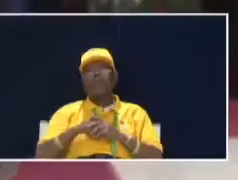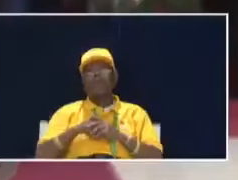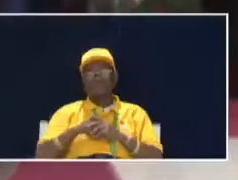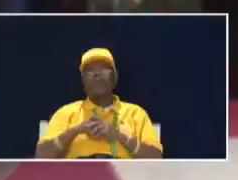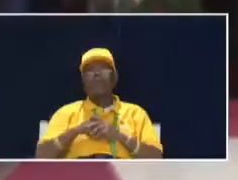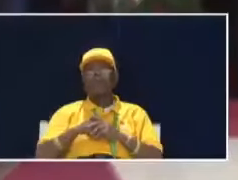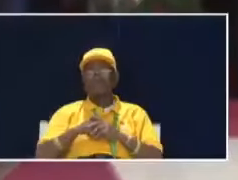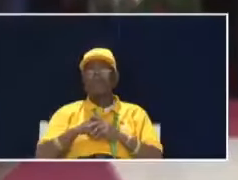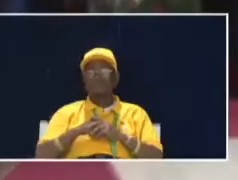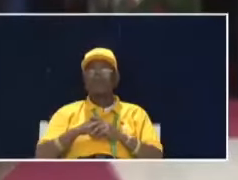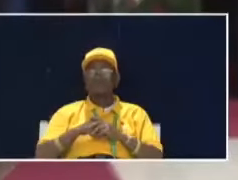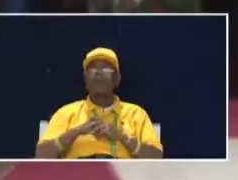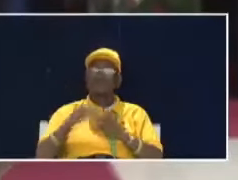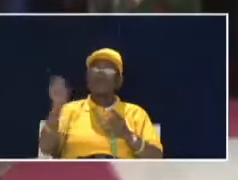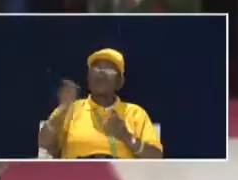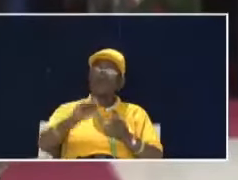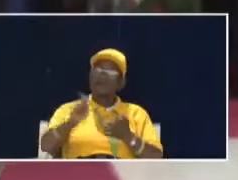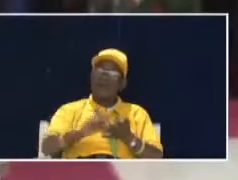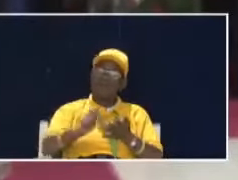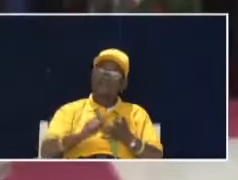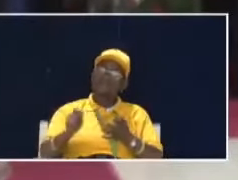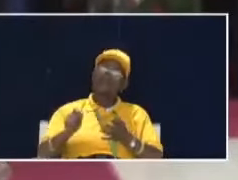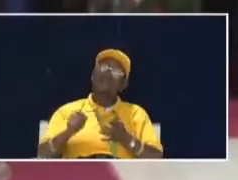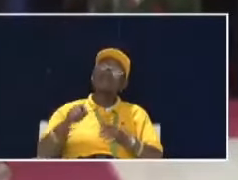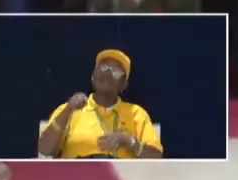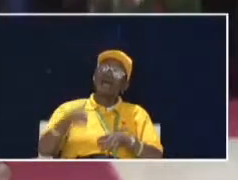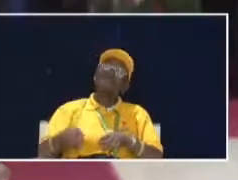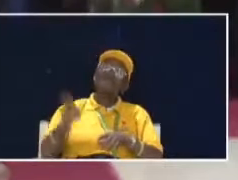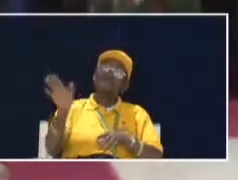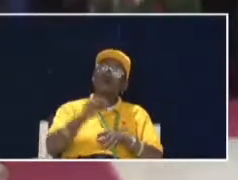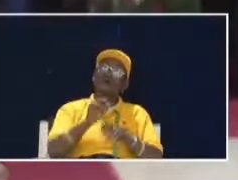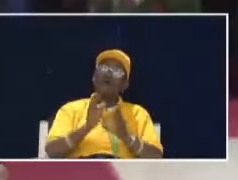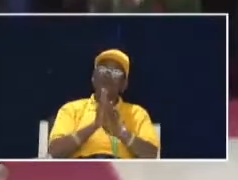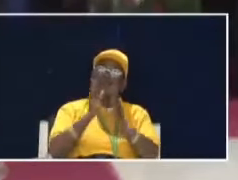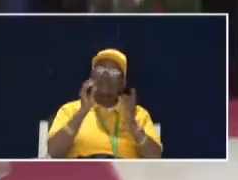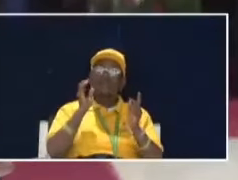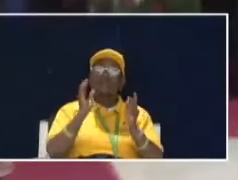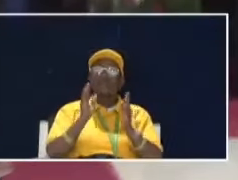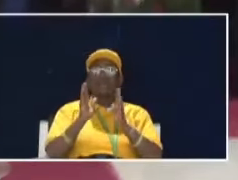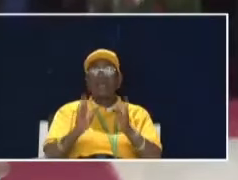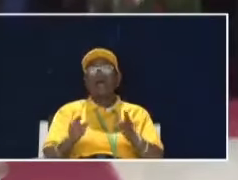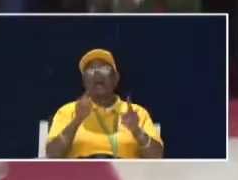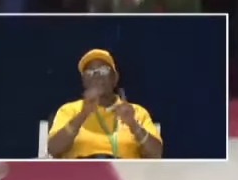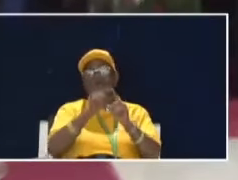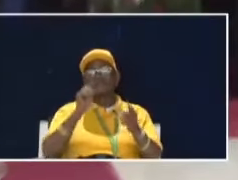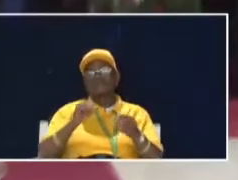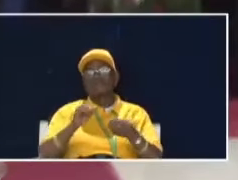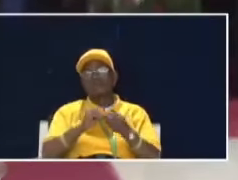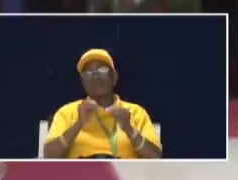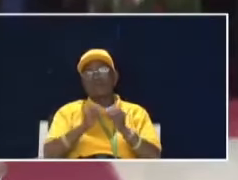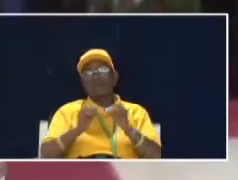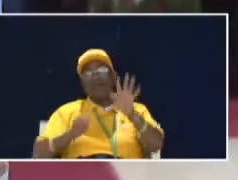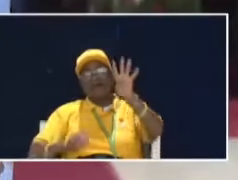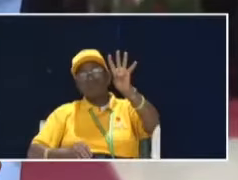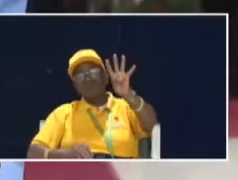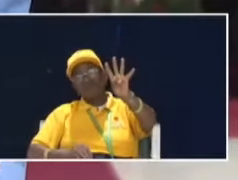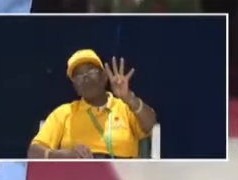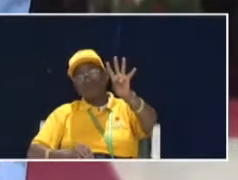Amen. Write down your prayer point. Is it number 4 now or 5?